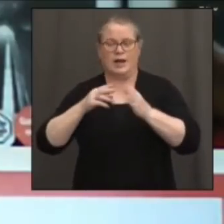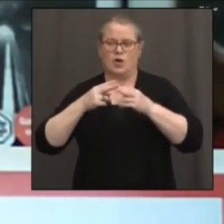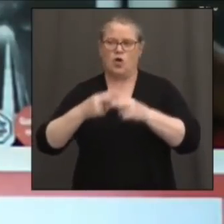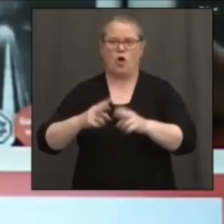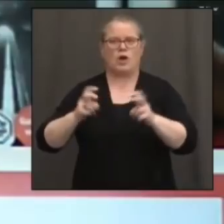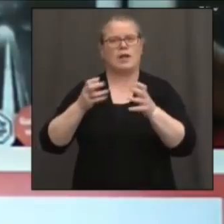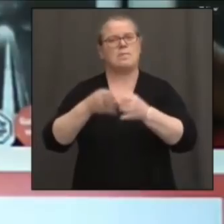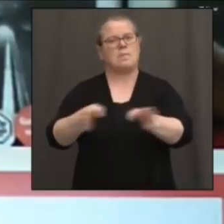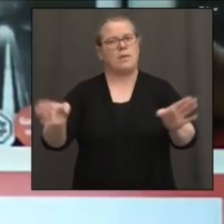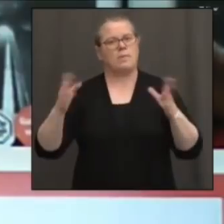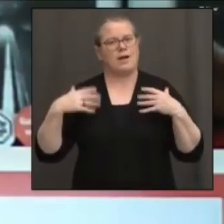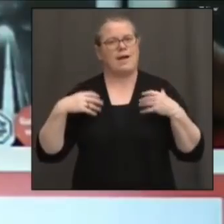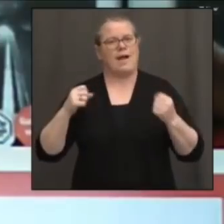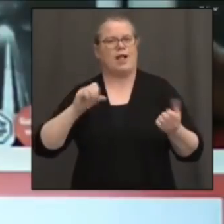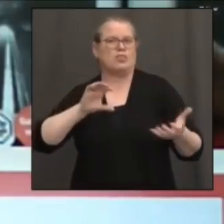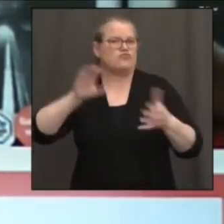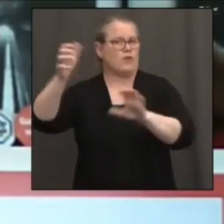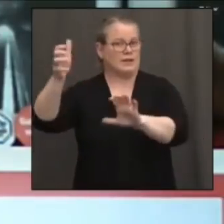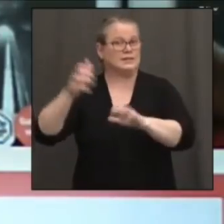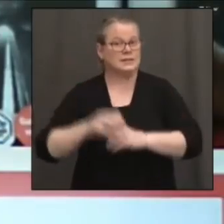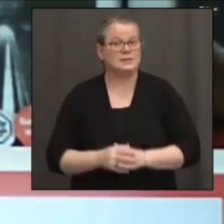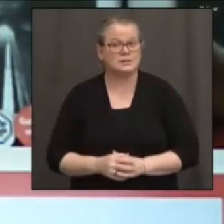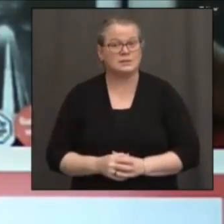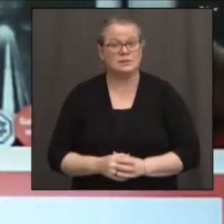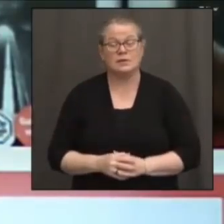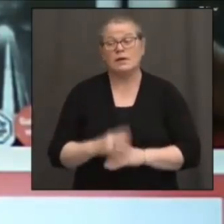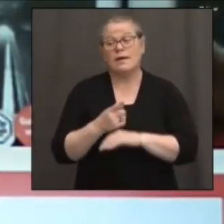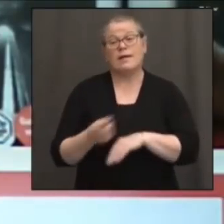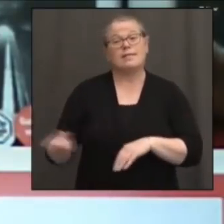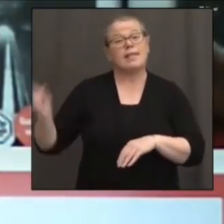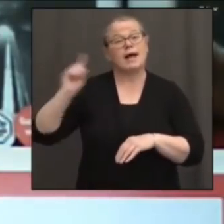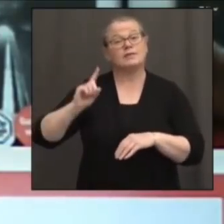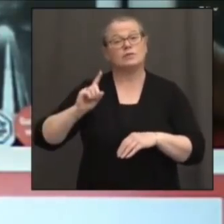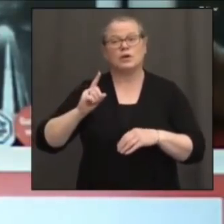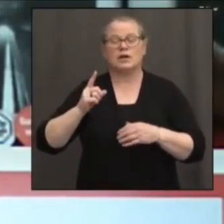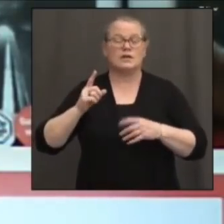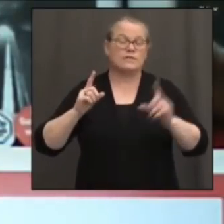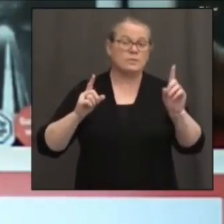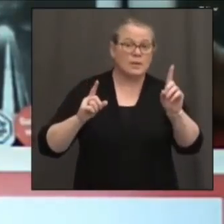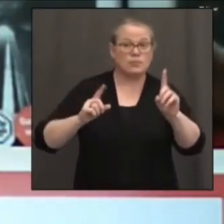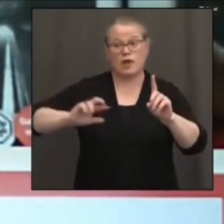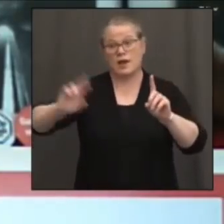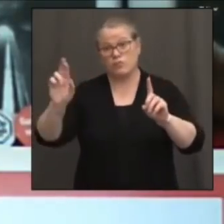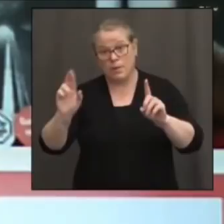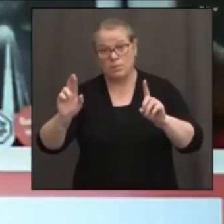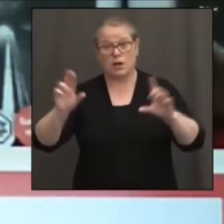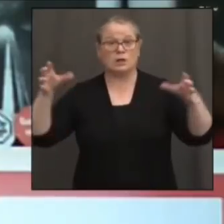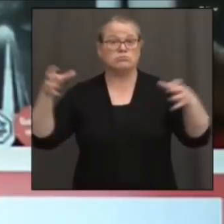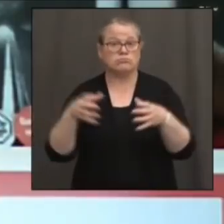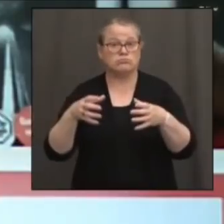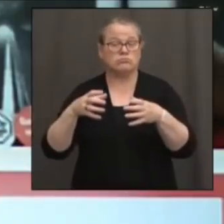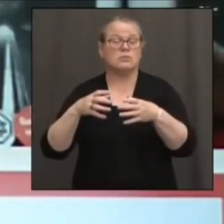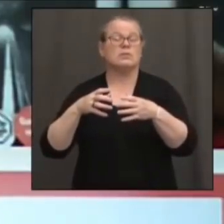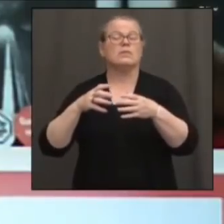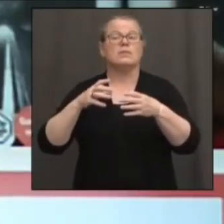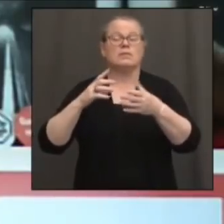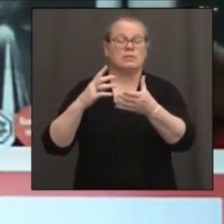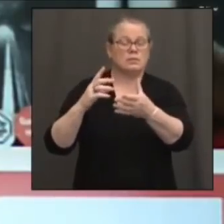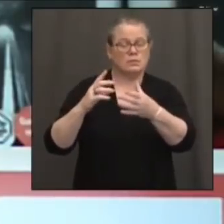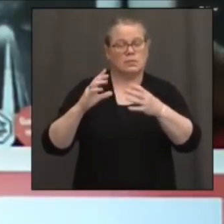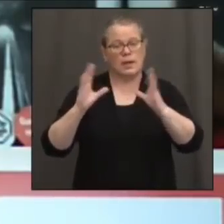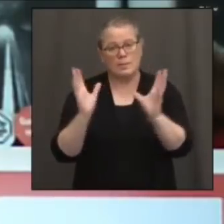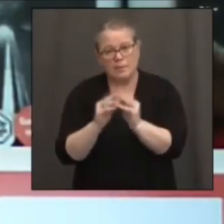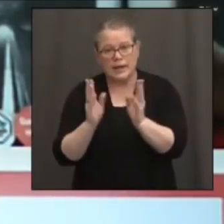An informational hearing that was held last week with members from bipartisan committees seemed very committed to the idea of supporting community violence